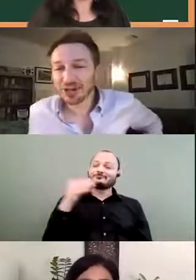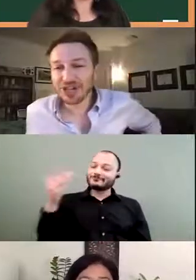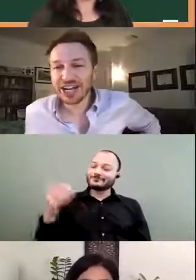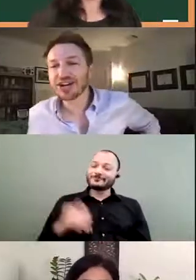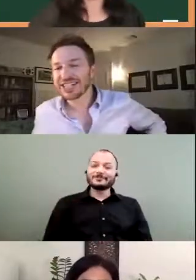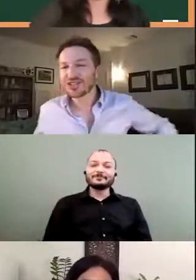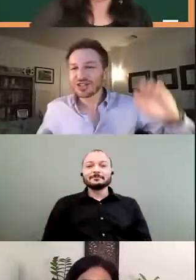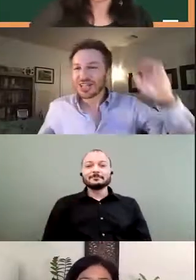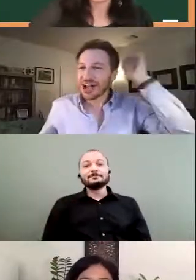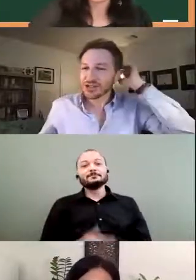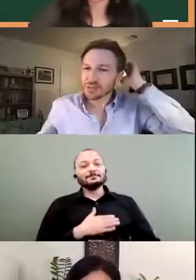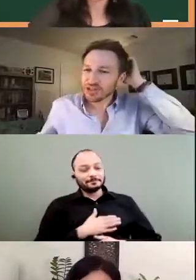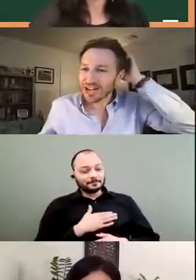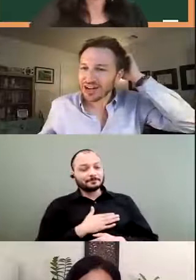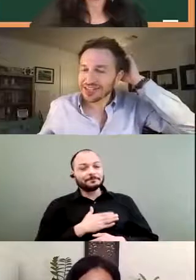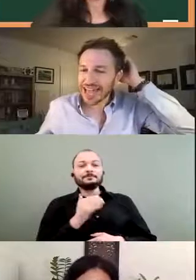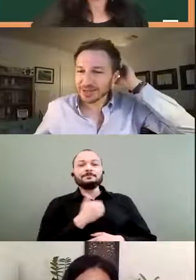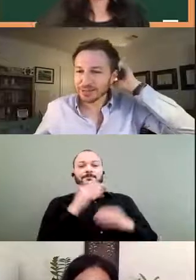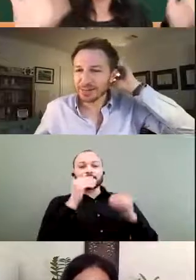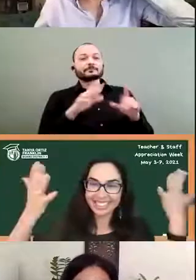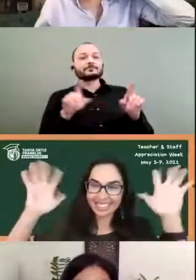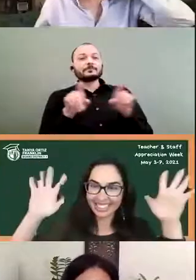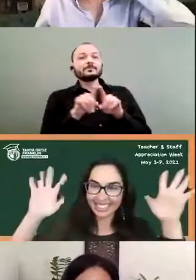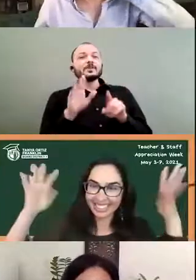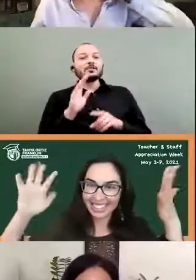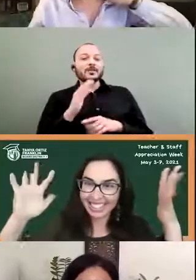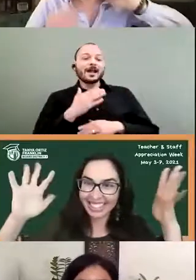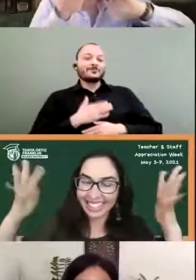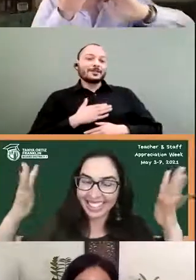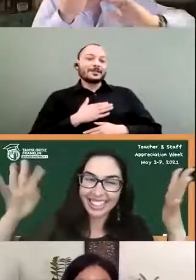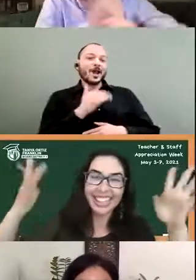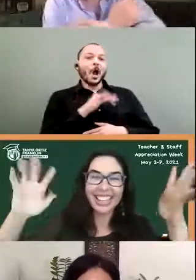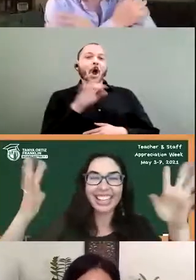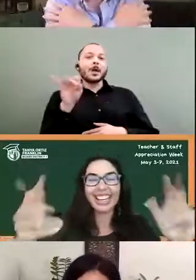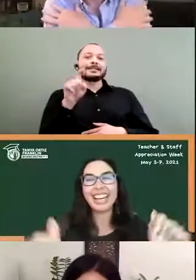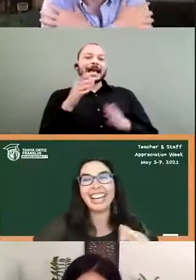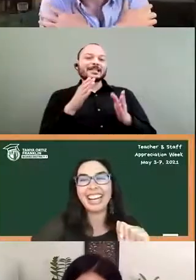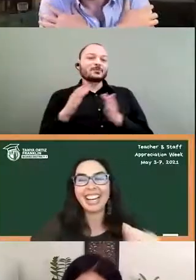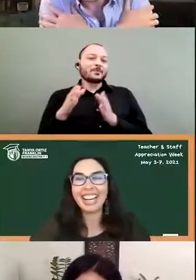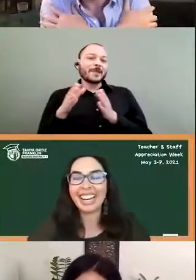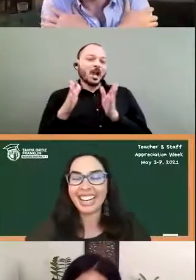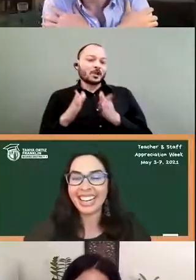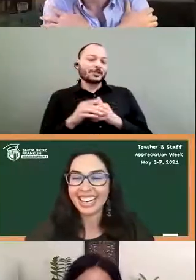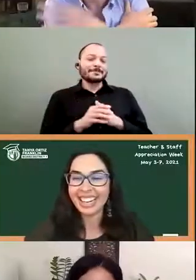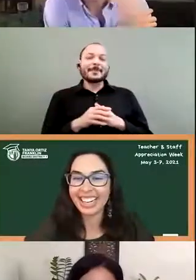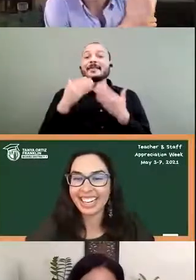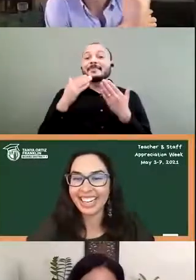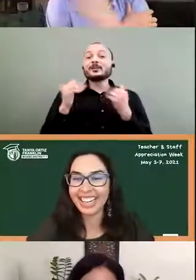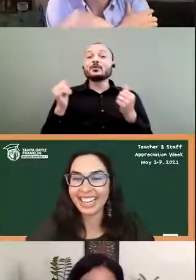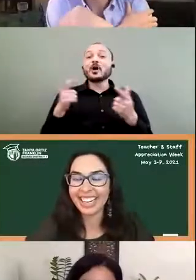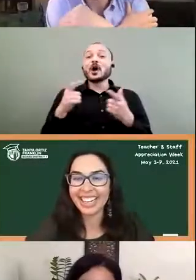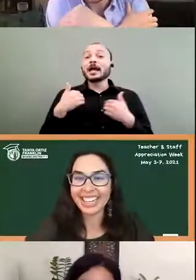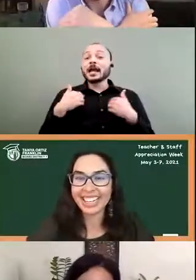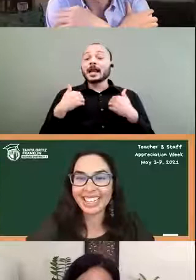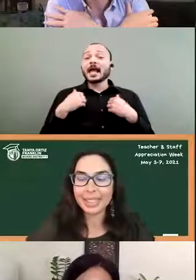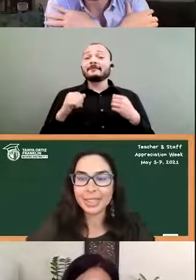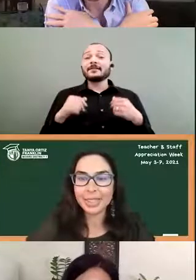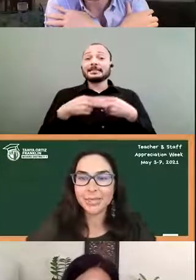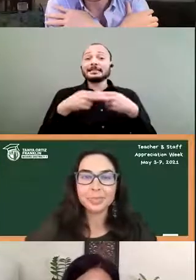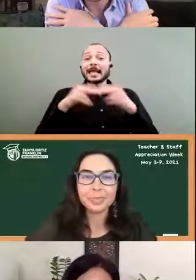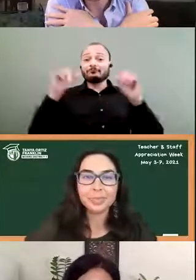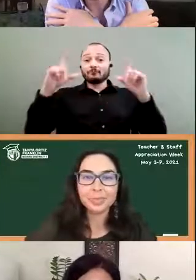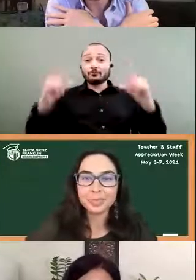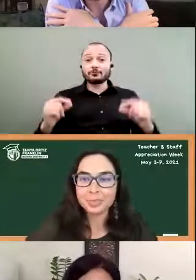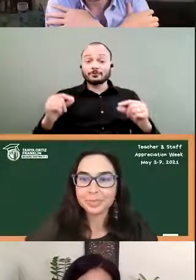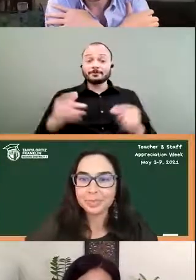I appreciate our teachers. I also appreciate our tax preparers. So thank you all. Great. So if I can have the screen, let's have the slide come down so we